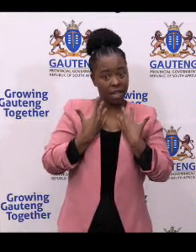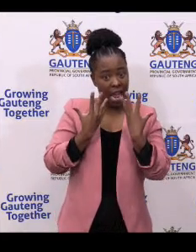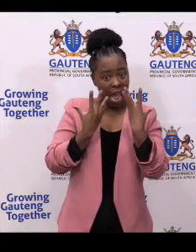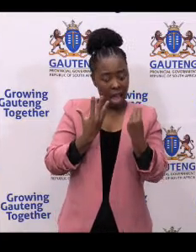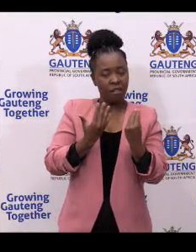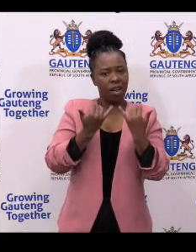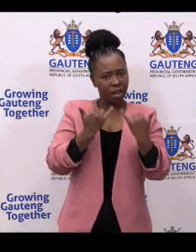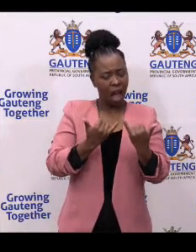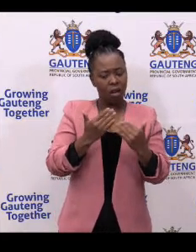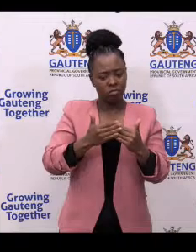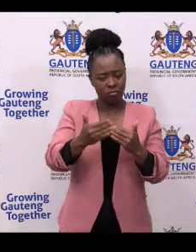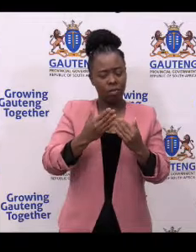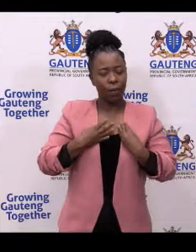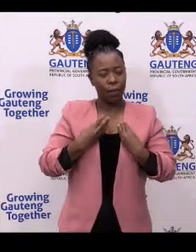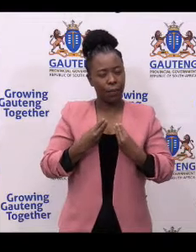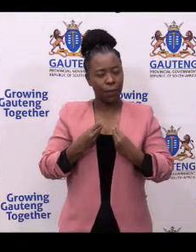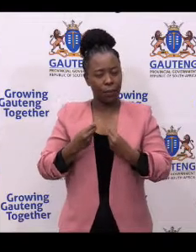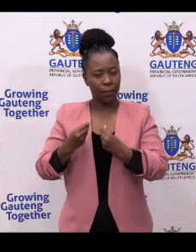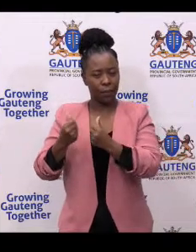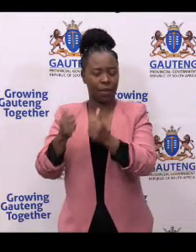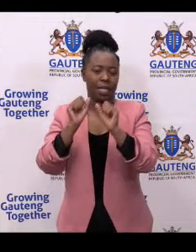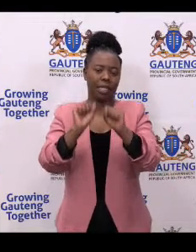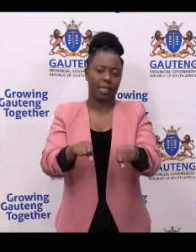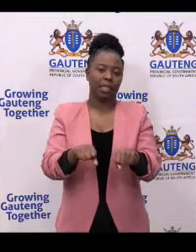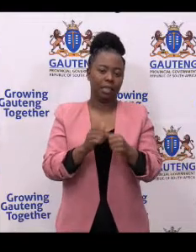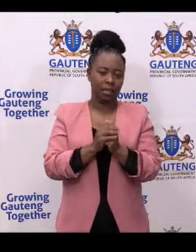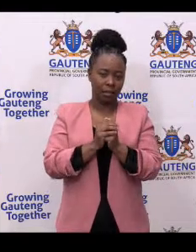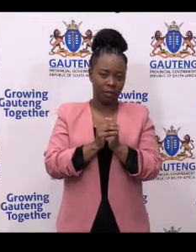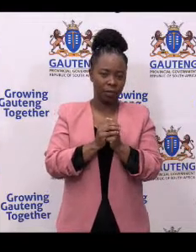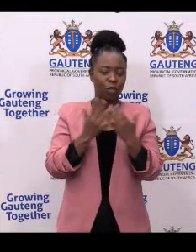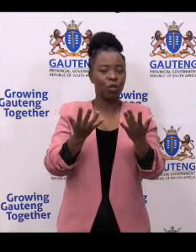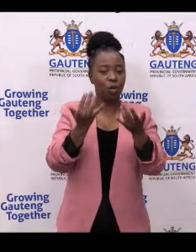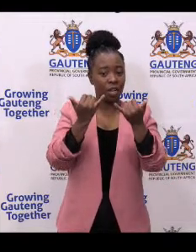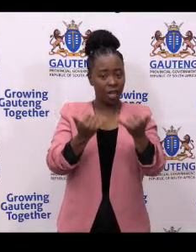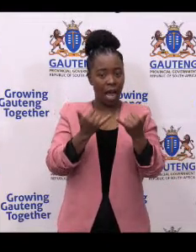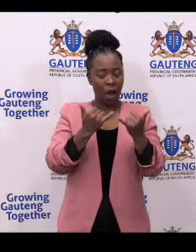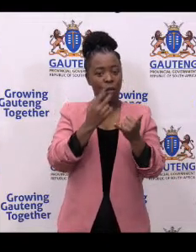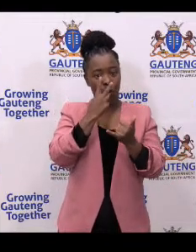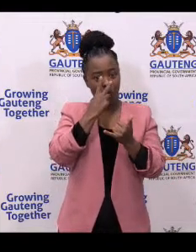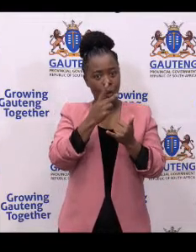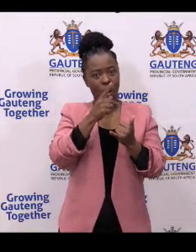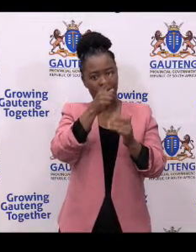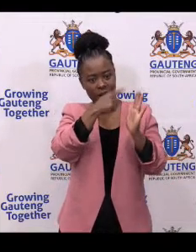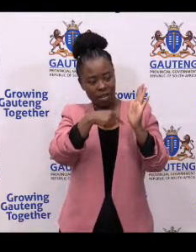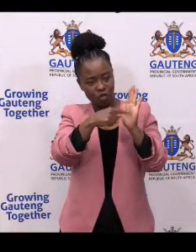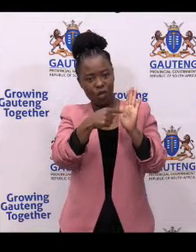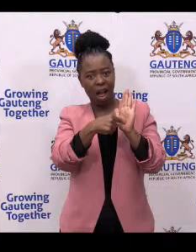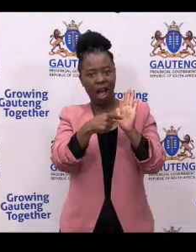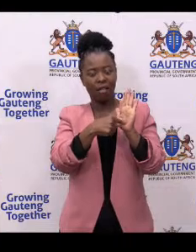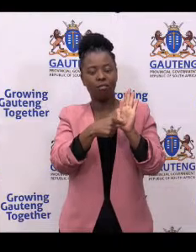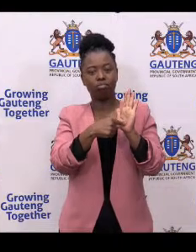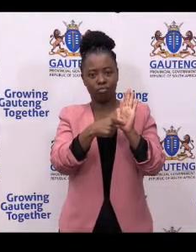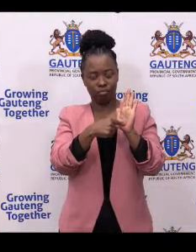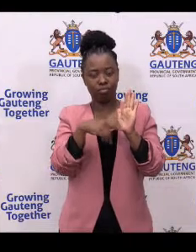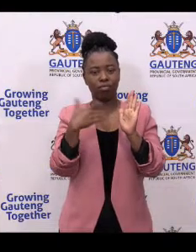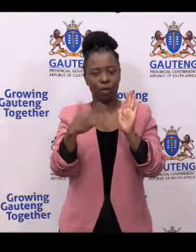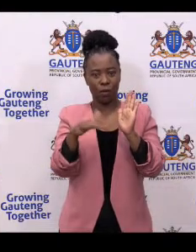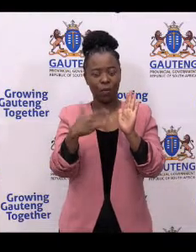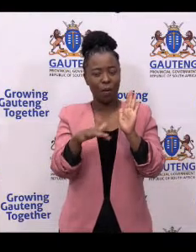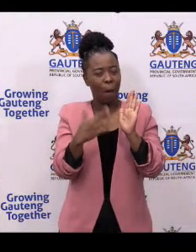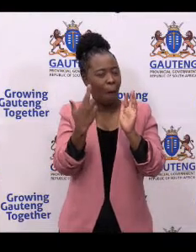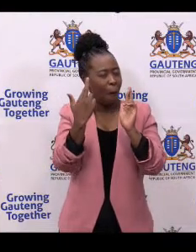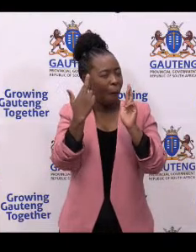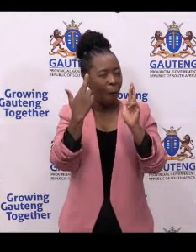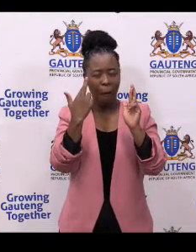of the sequelae problems. And this is how we are looking at it now, and it's quite hopeful. It gives